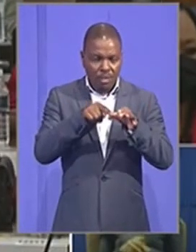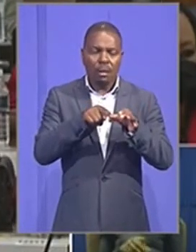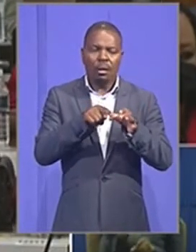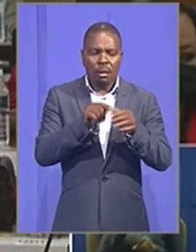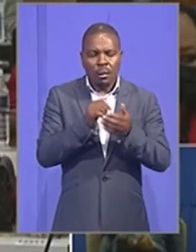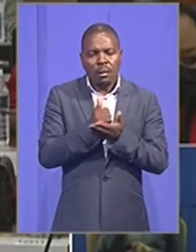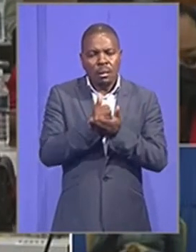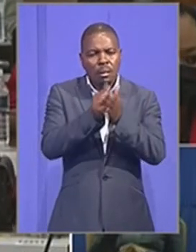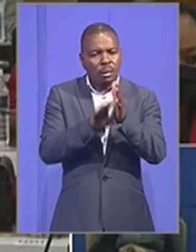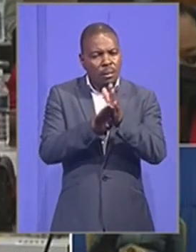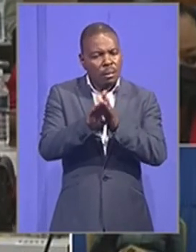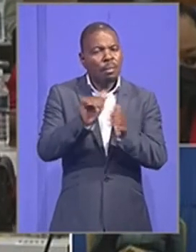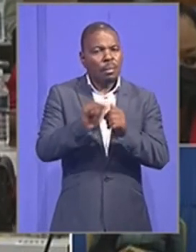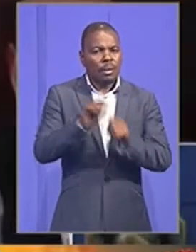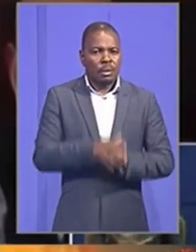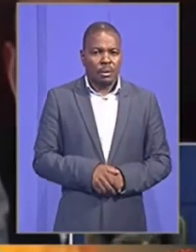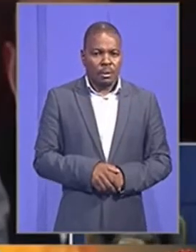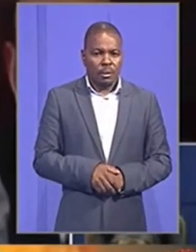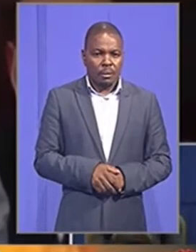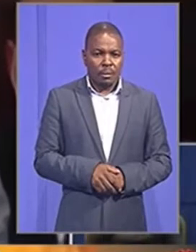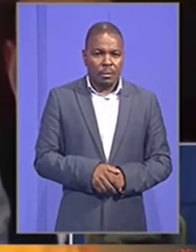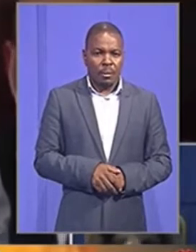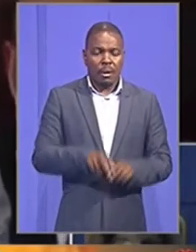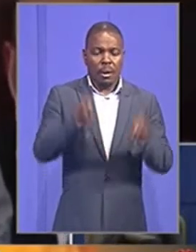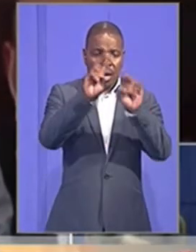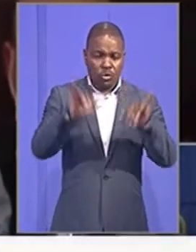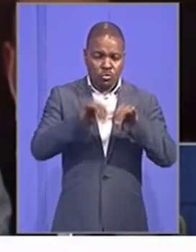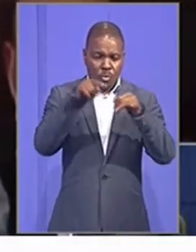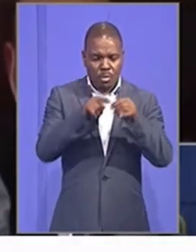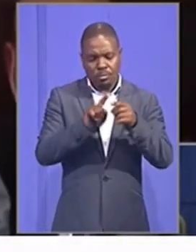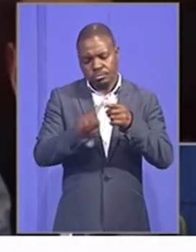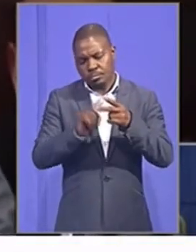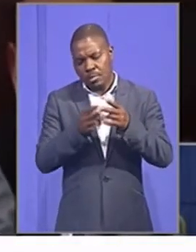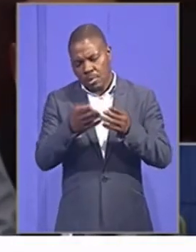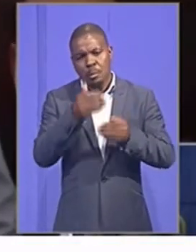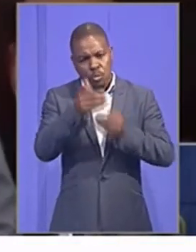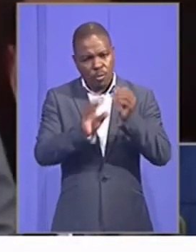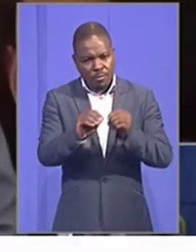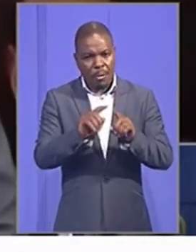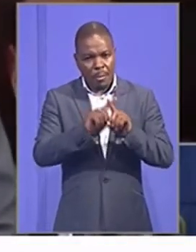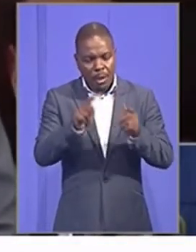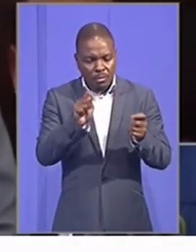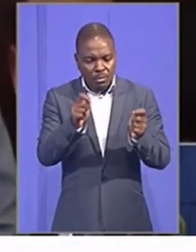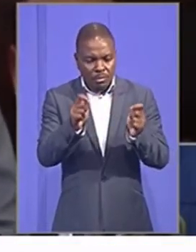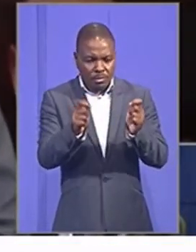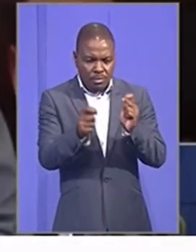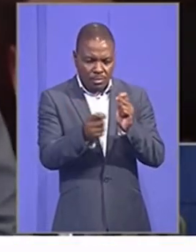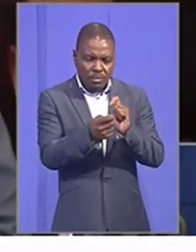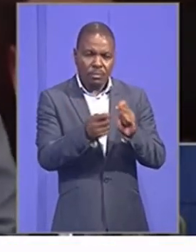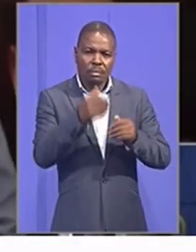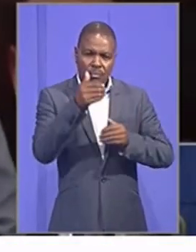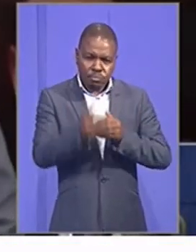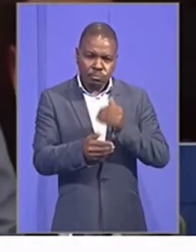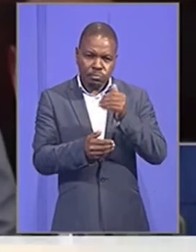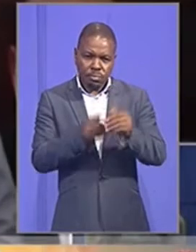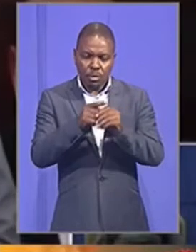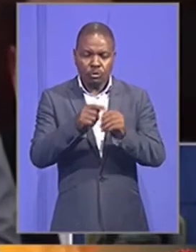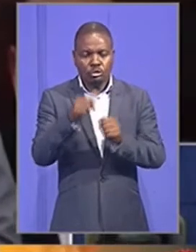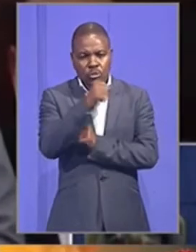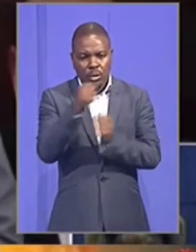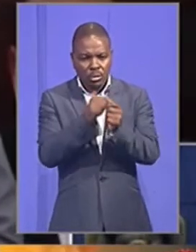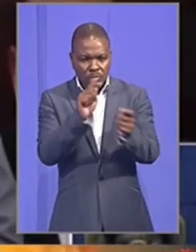ya motlakase. There's progress in many facets of Eskom, although the process of correction as well as